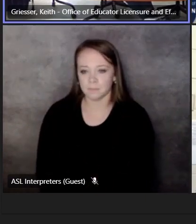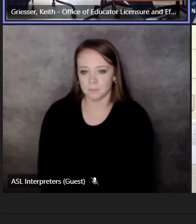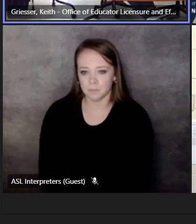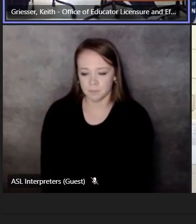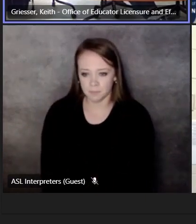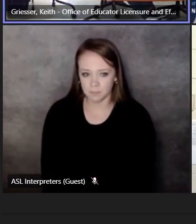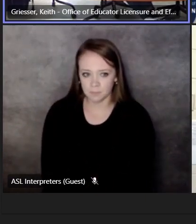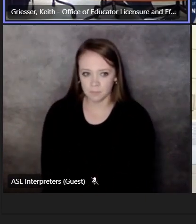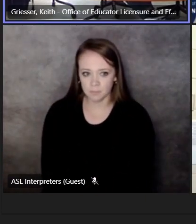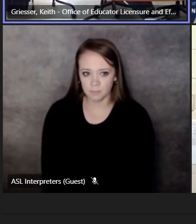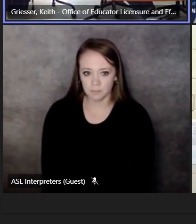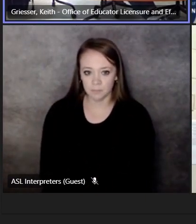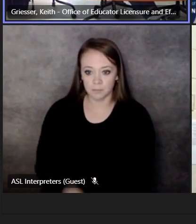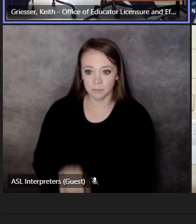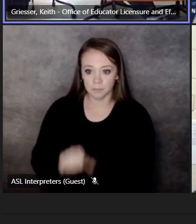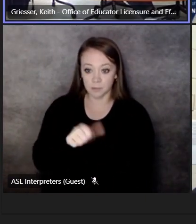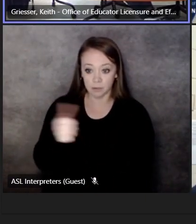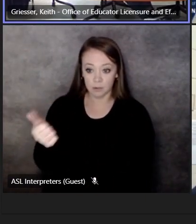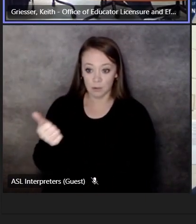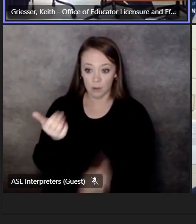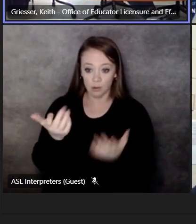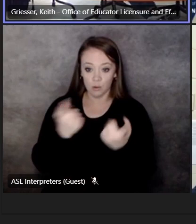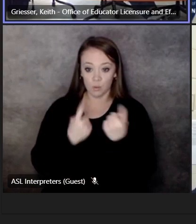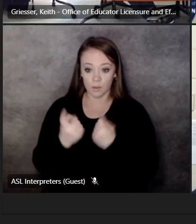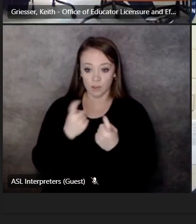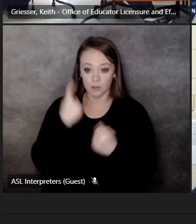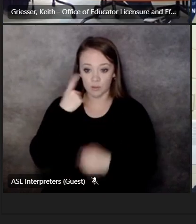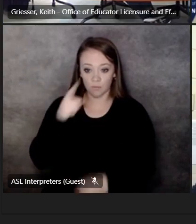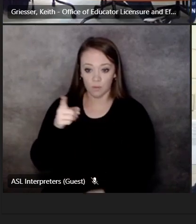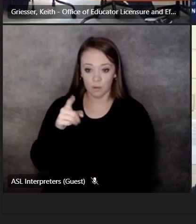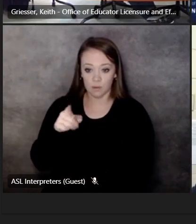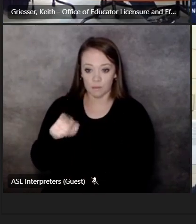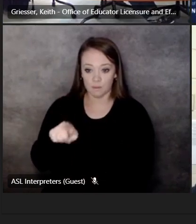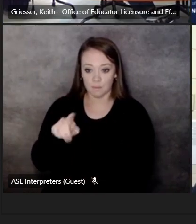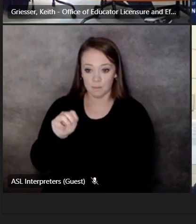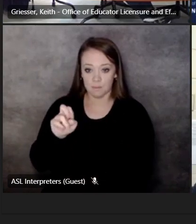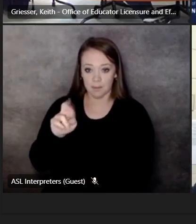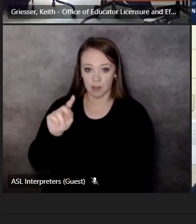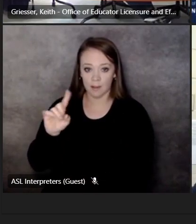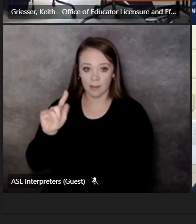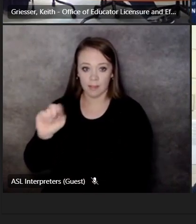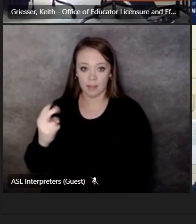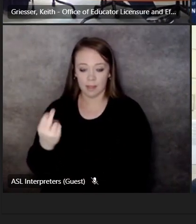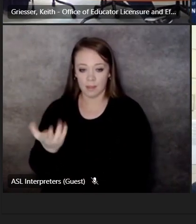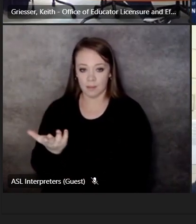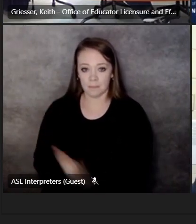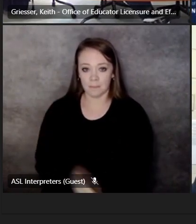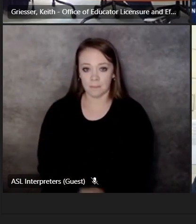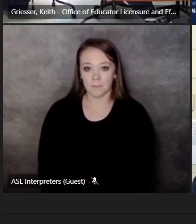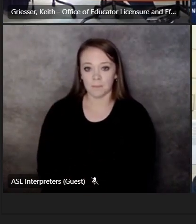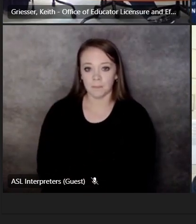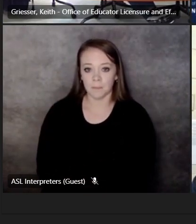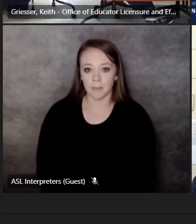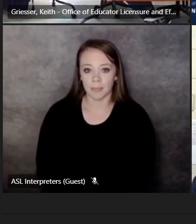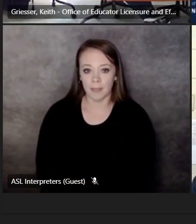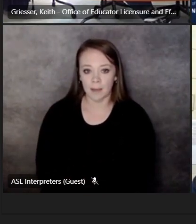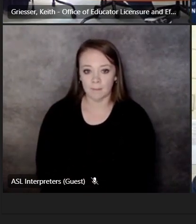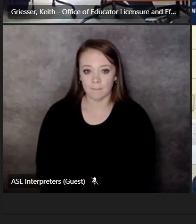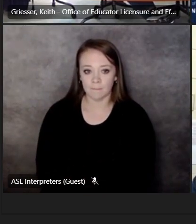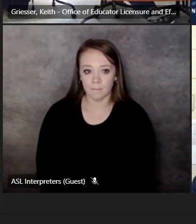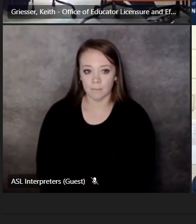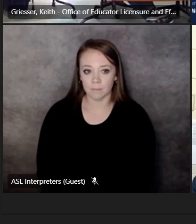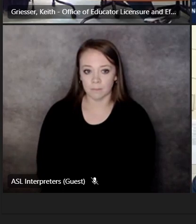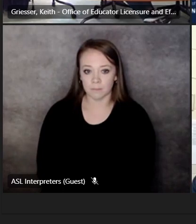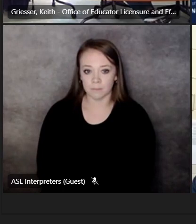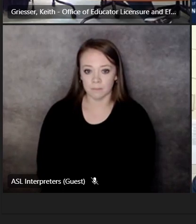Awesome. Any other questions for Meredith before she leaves? We have a lot of volunteers. That's